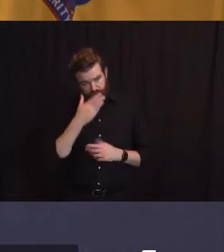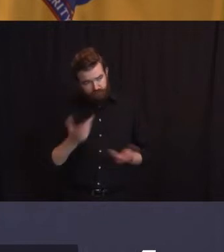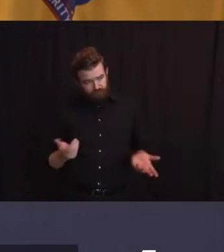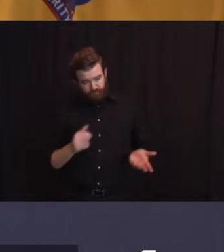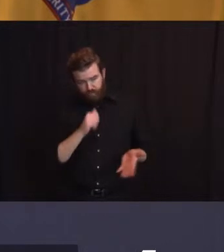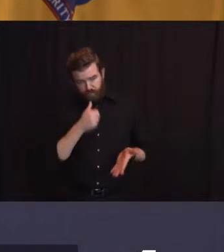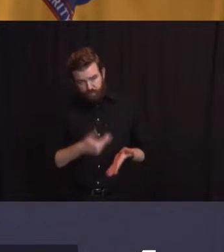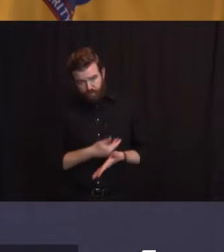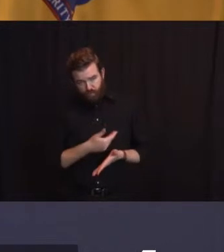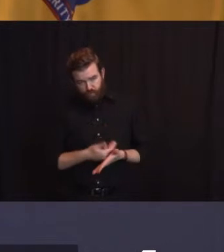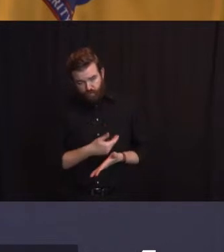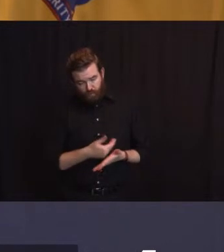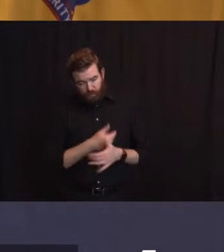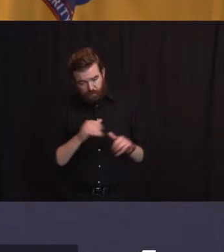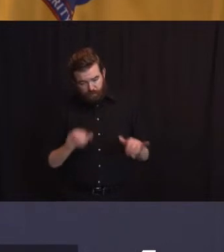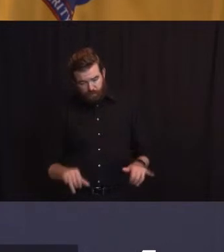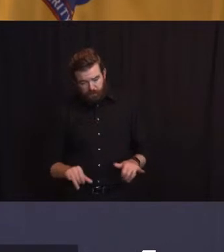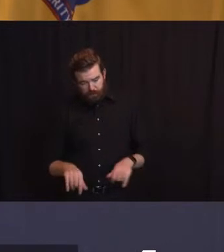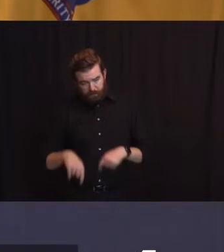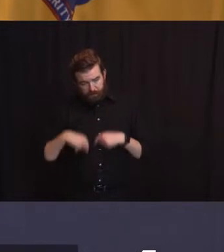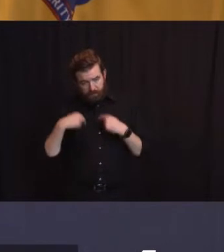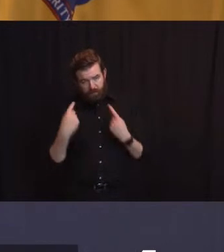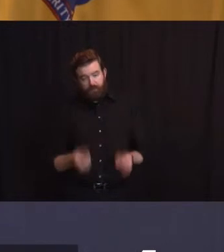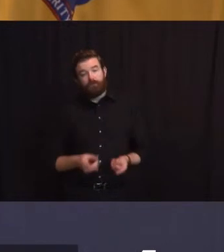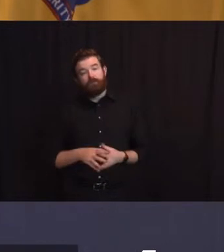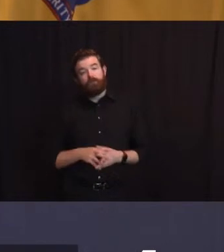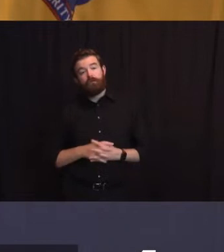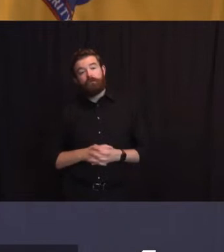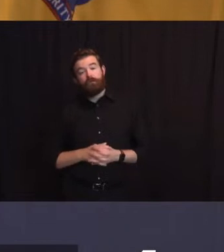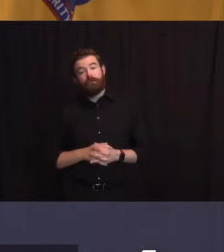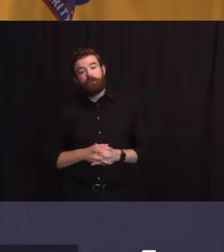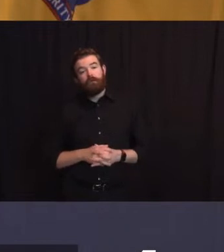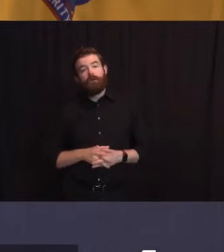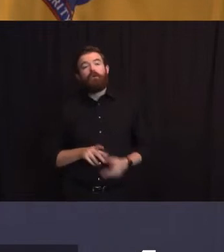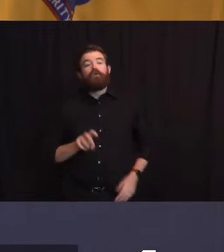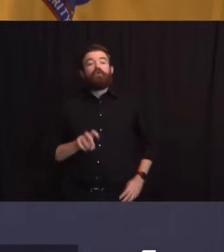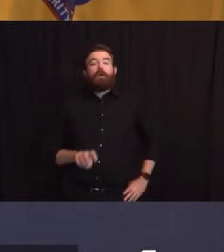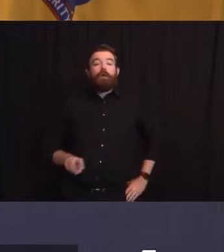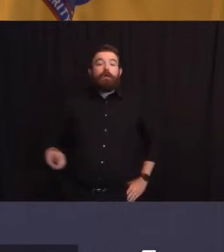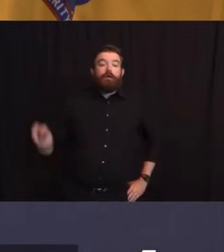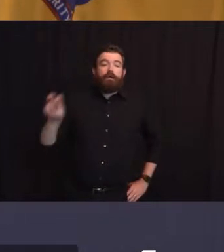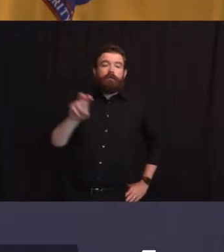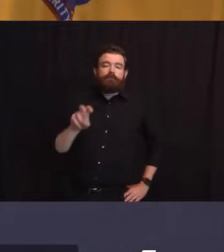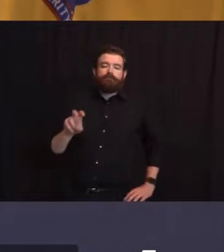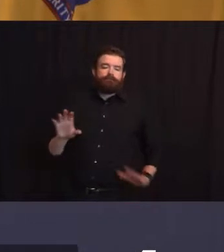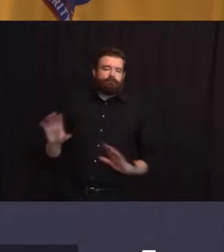leaving aside the travel, cutting the travel restrictions.